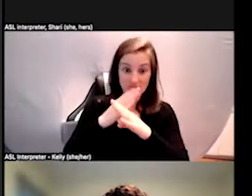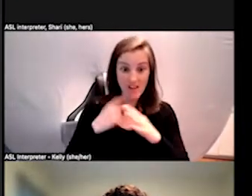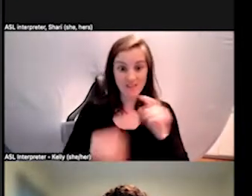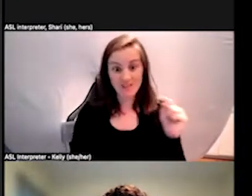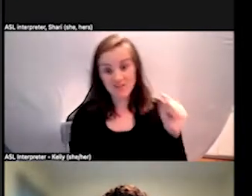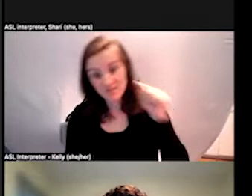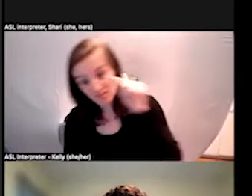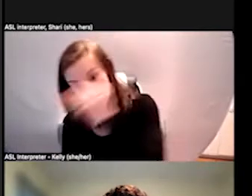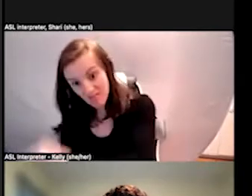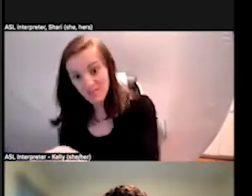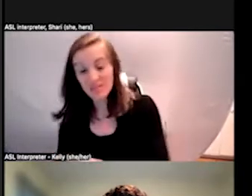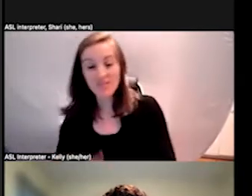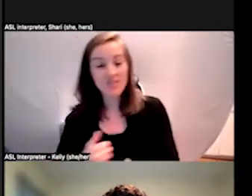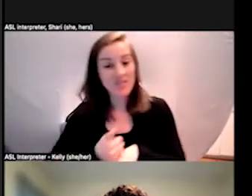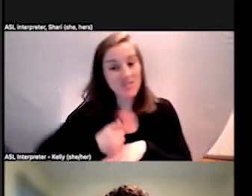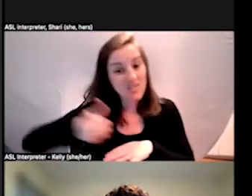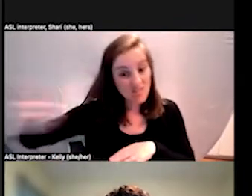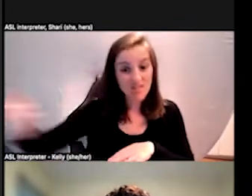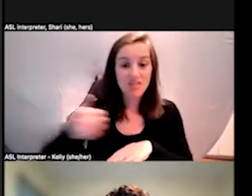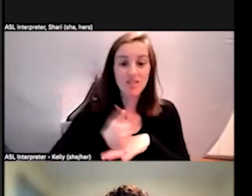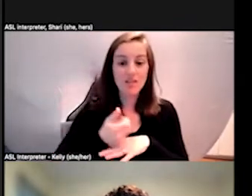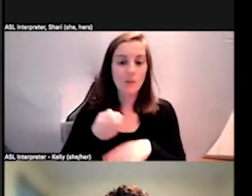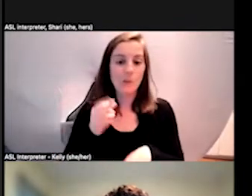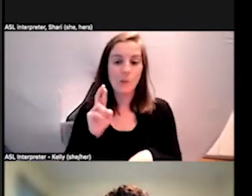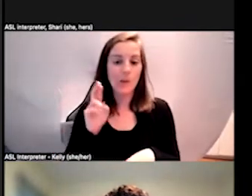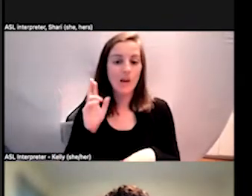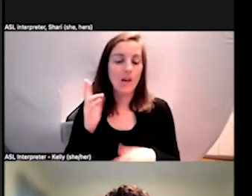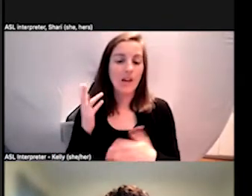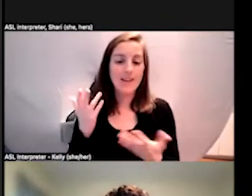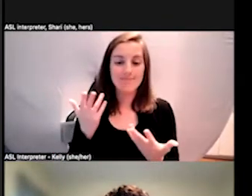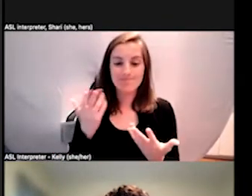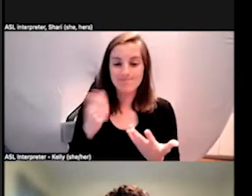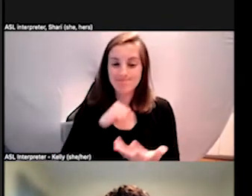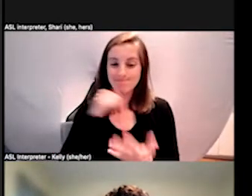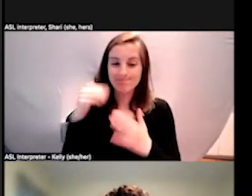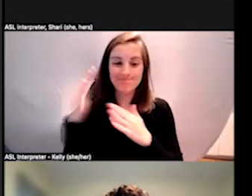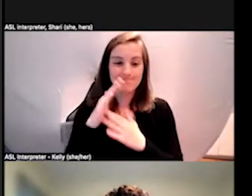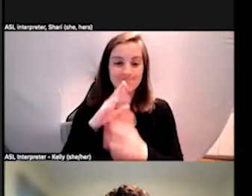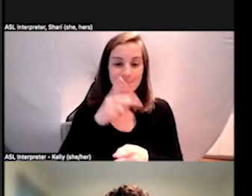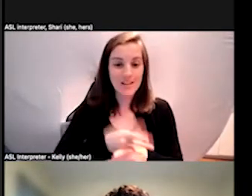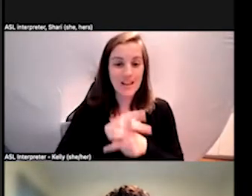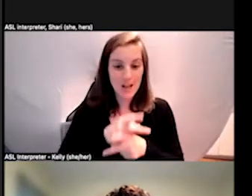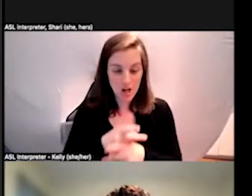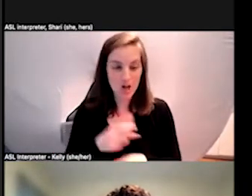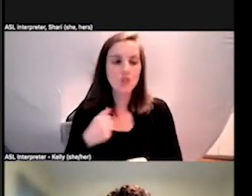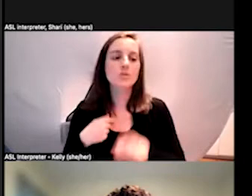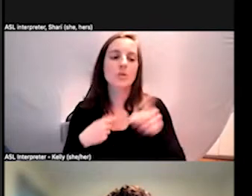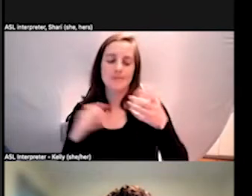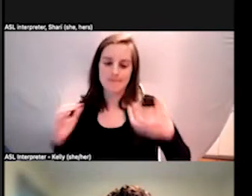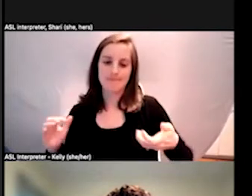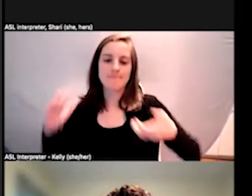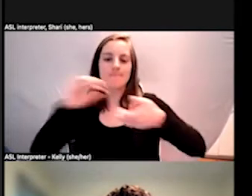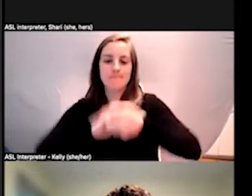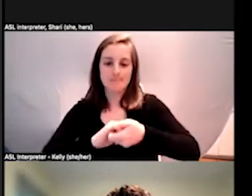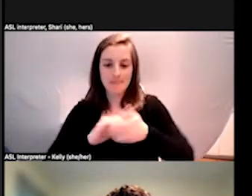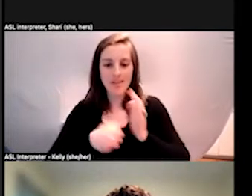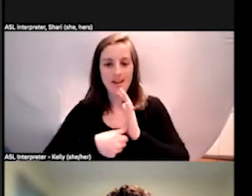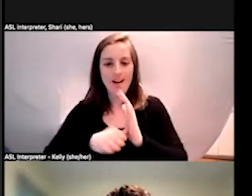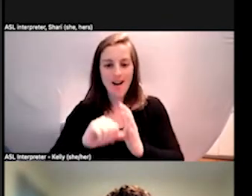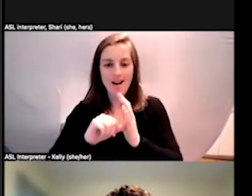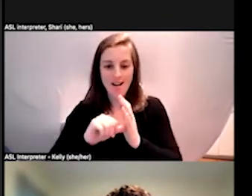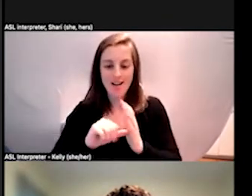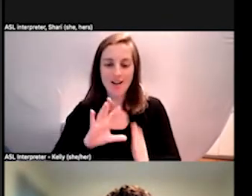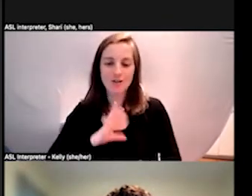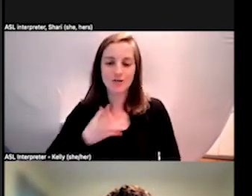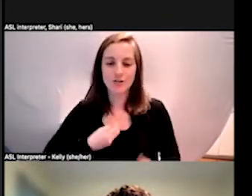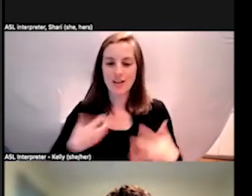commute long distances or not receive the quality care that they deserve. And so wanted to highlight Trans Health Northampton